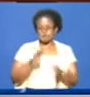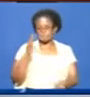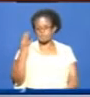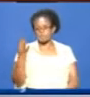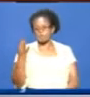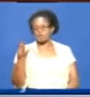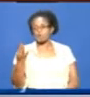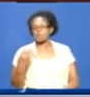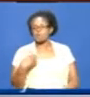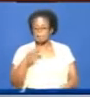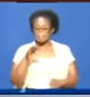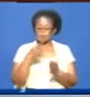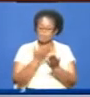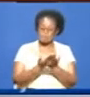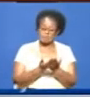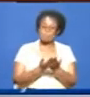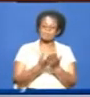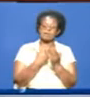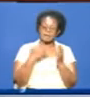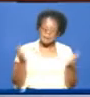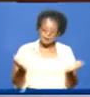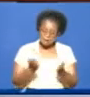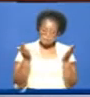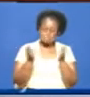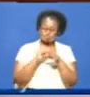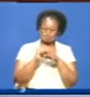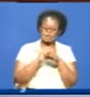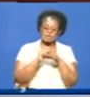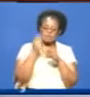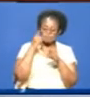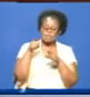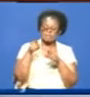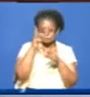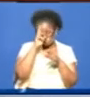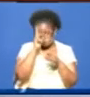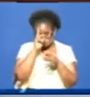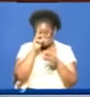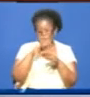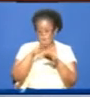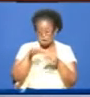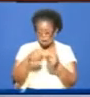proposes an enhanced training of these law enforcement officers on how to respect human rights,